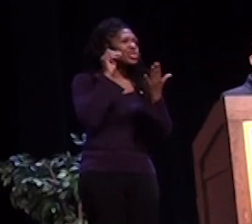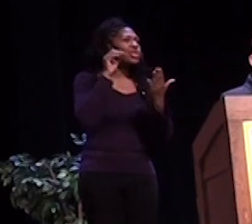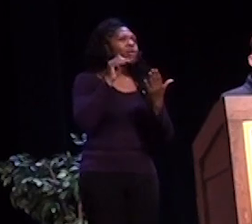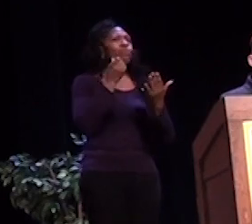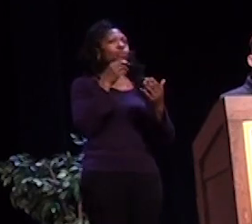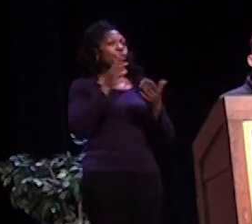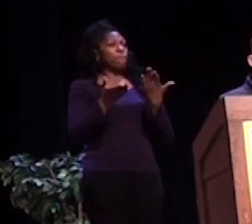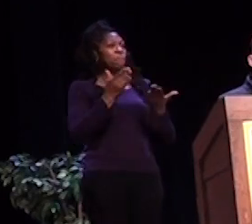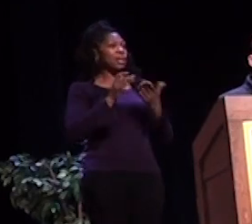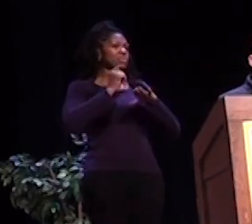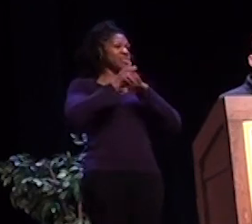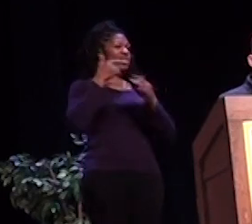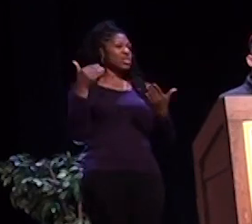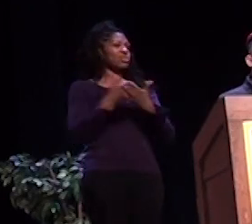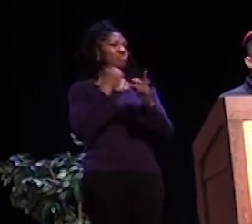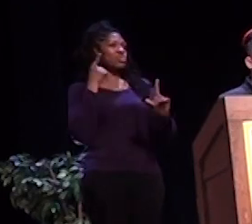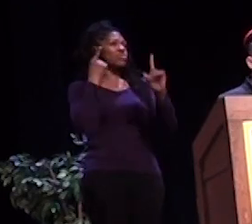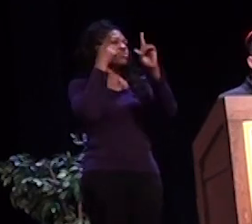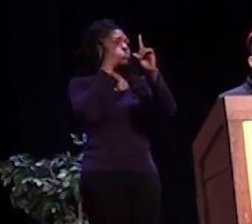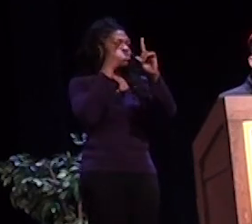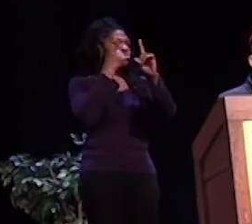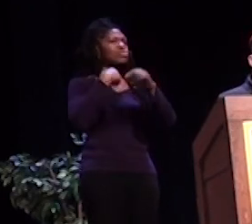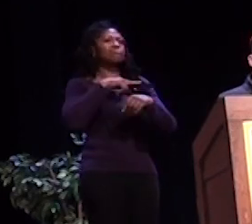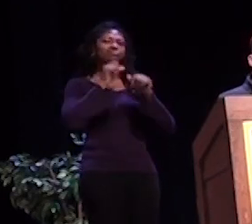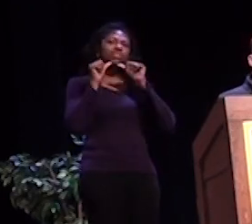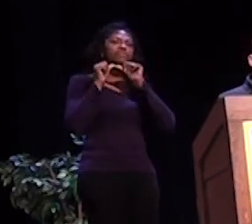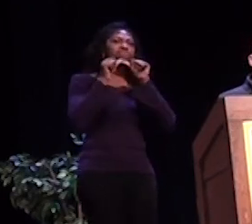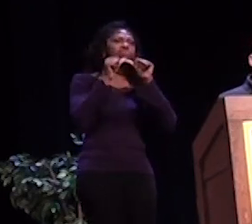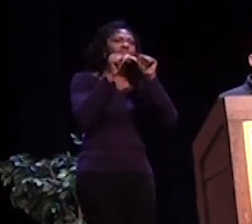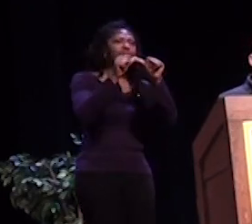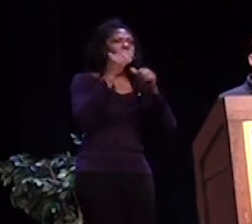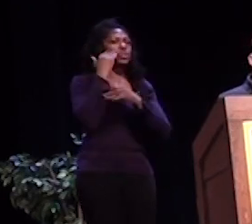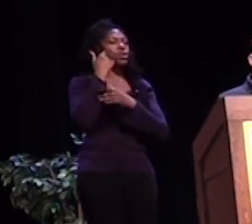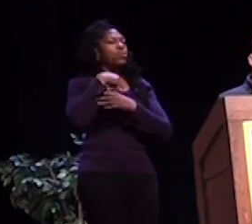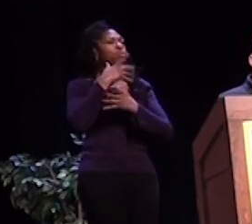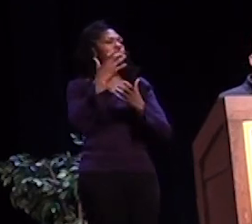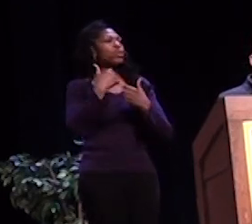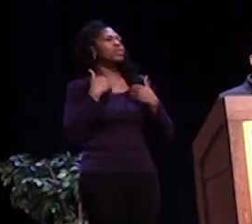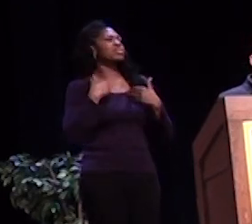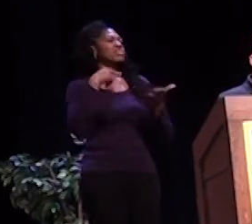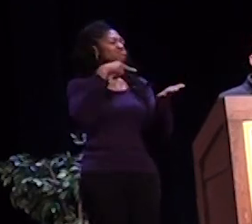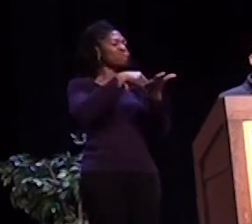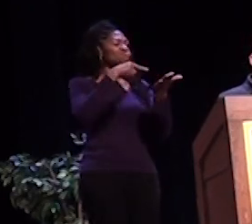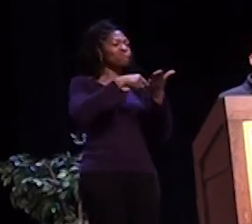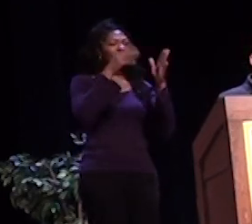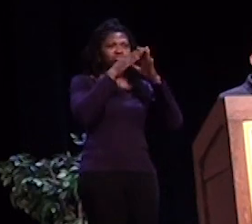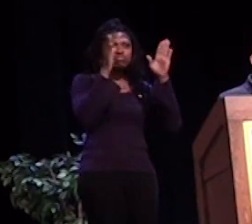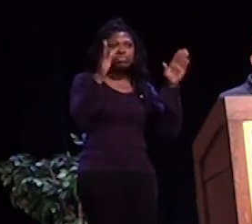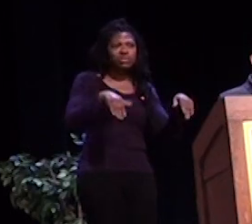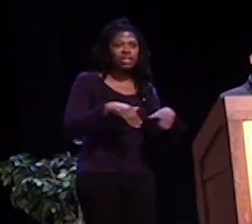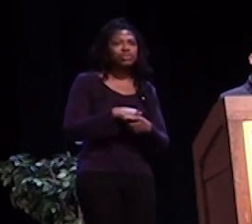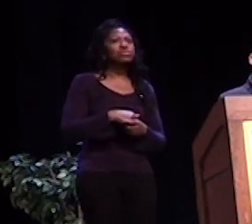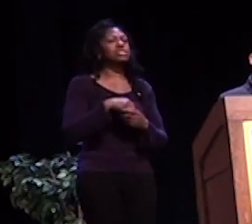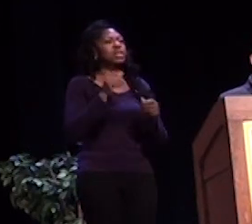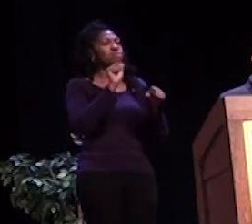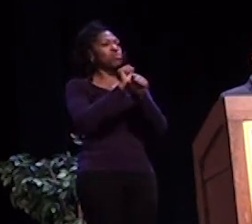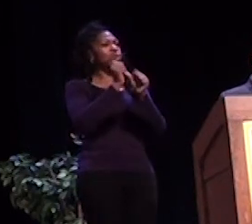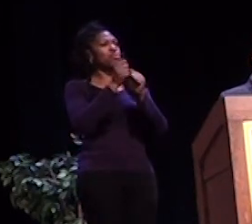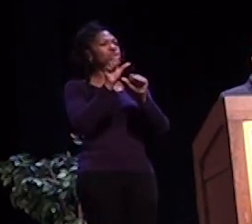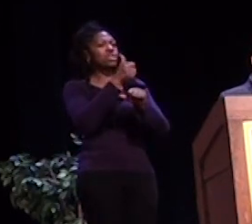affordable housing without community members, partners, affordable housing developers, and government entities and agencies working